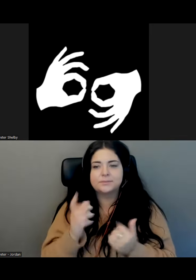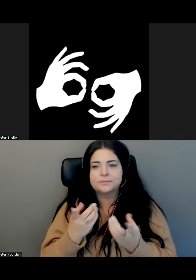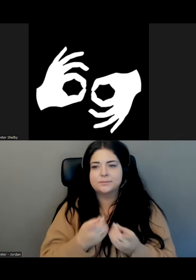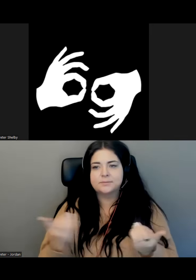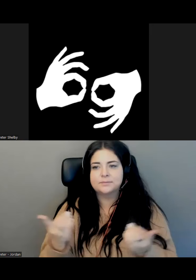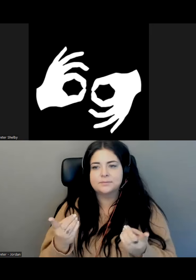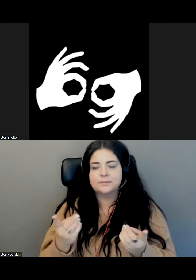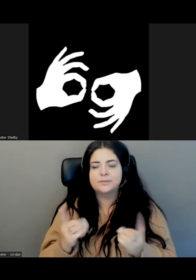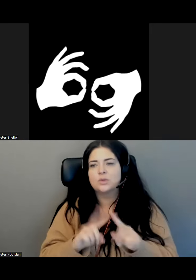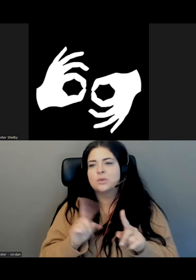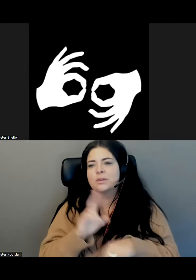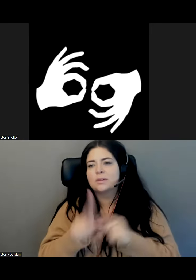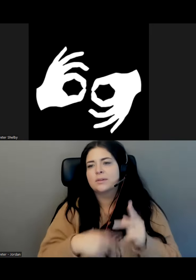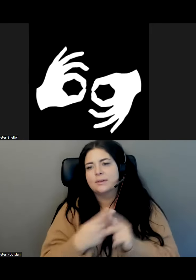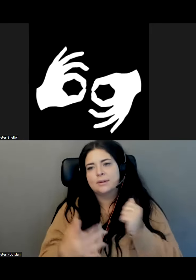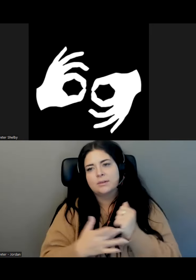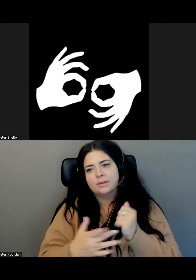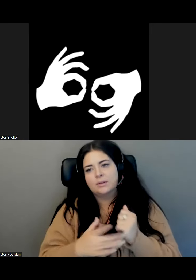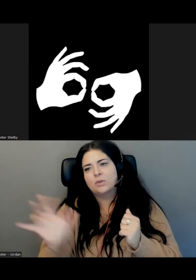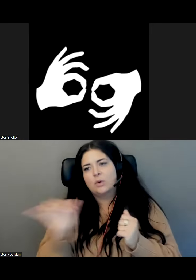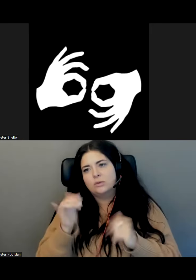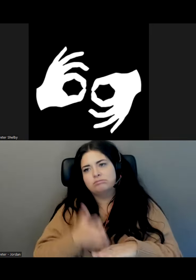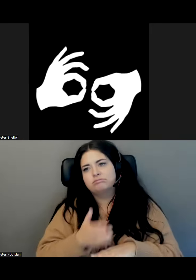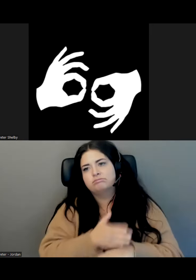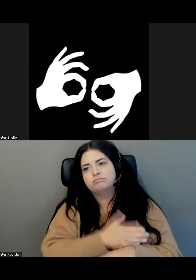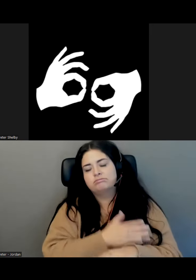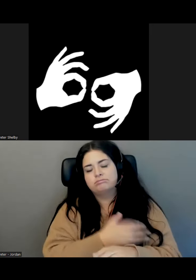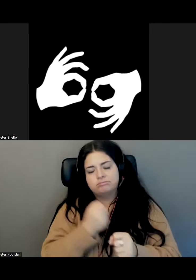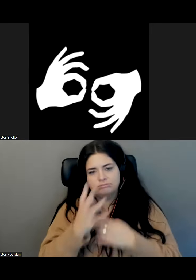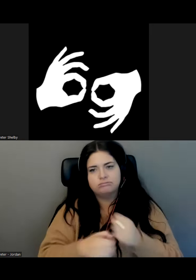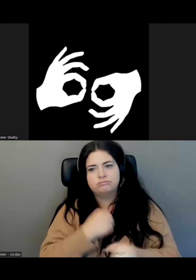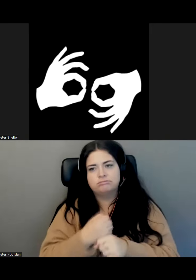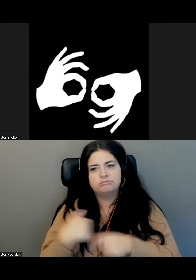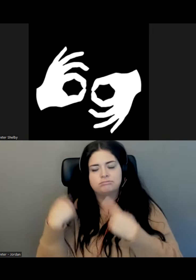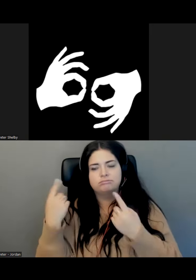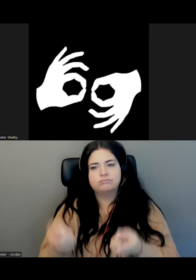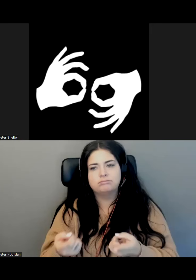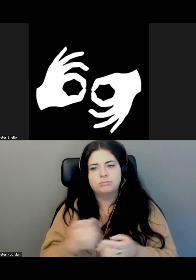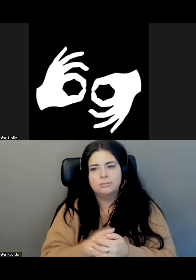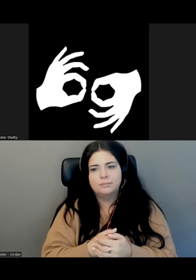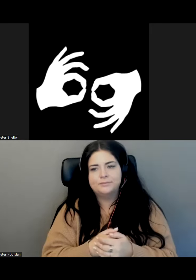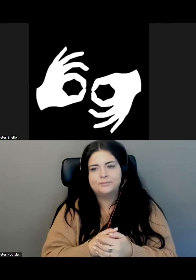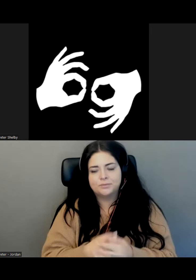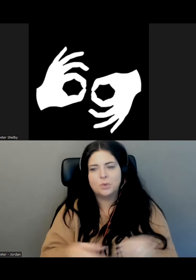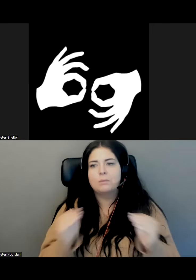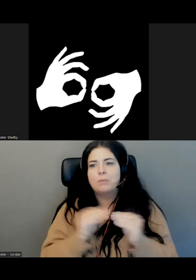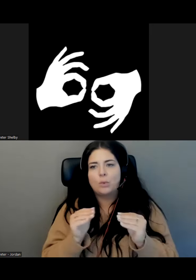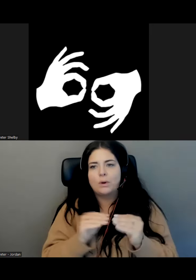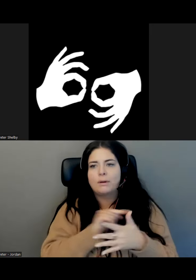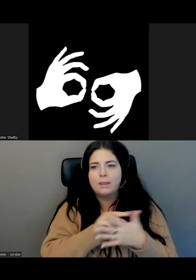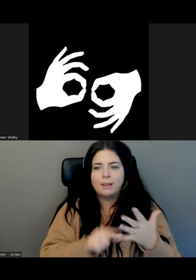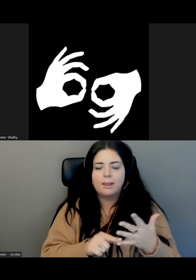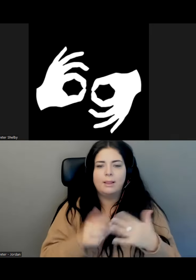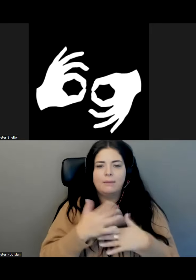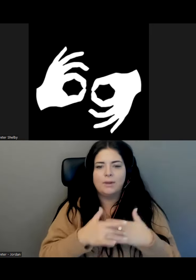types of technologies have come a long way as well. There's a lot more out there than just